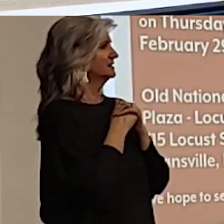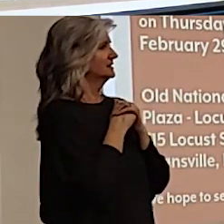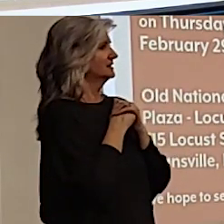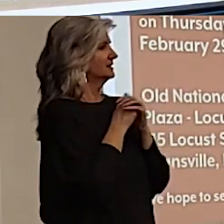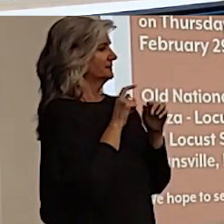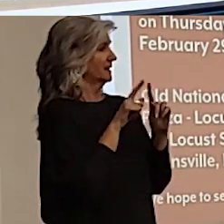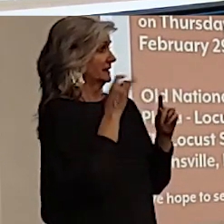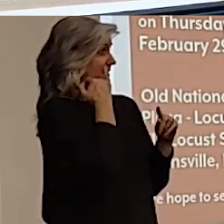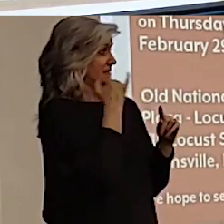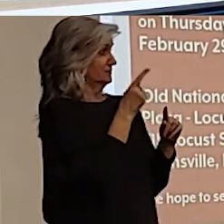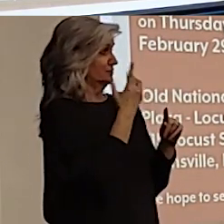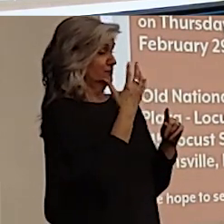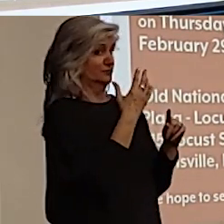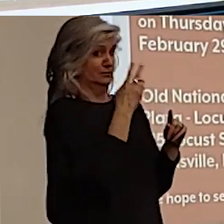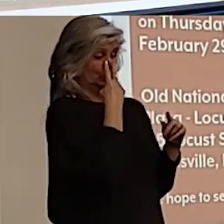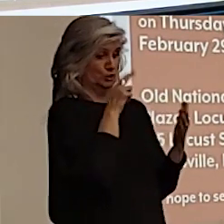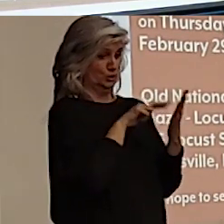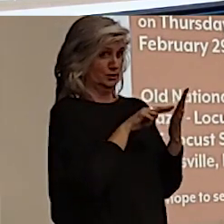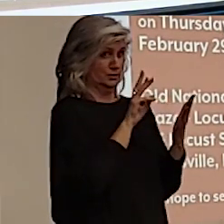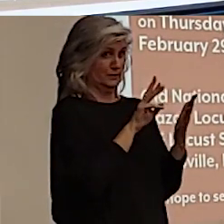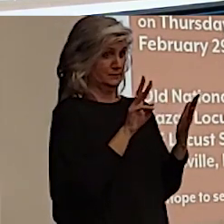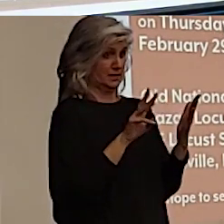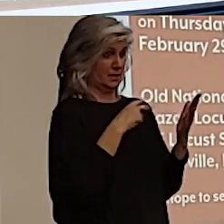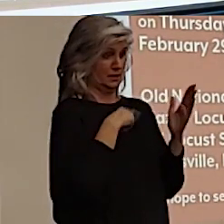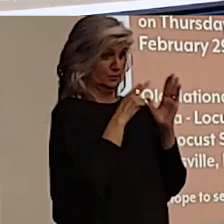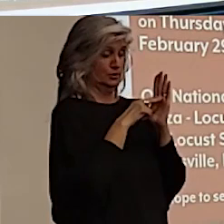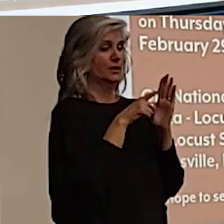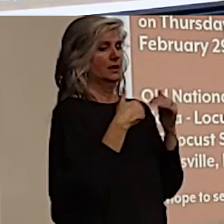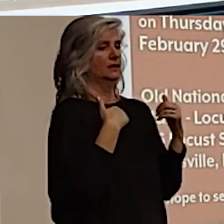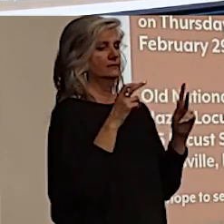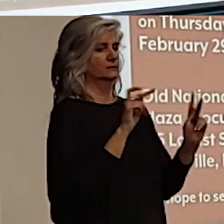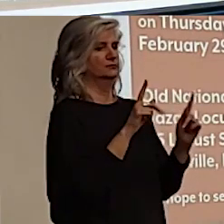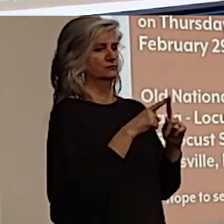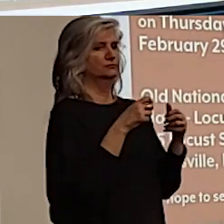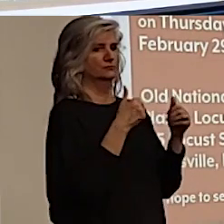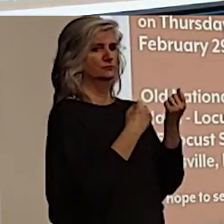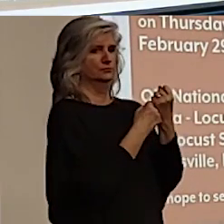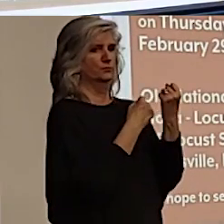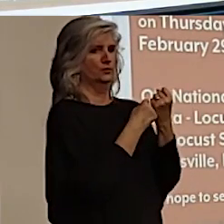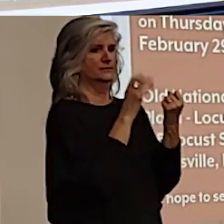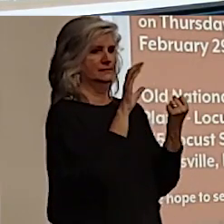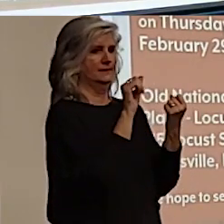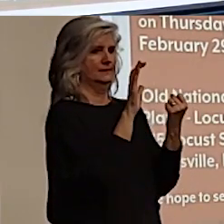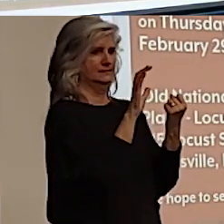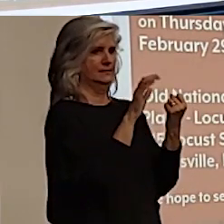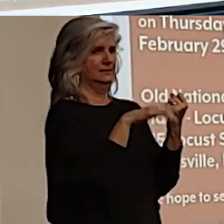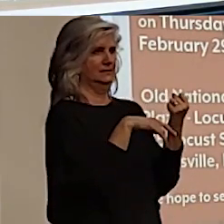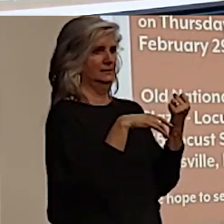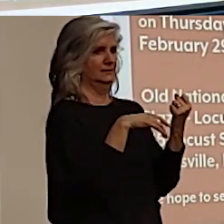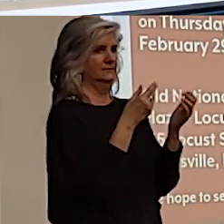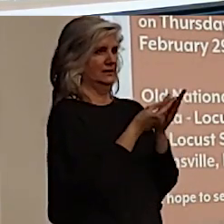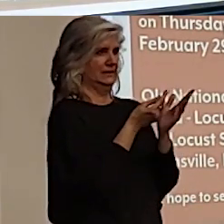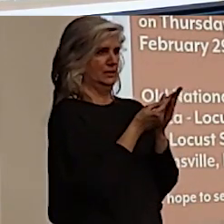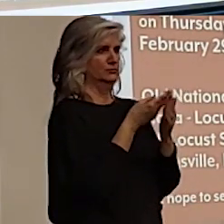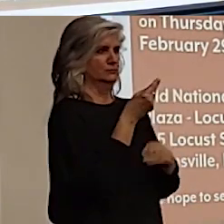if you would go to their website and take a look, there's an opportunity to support them financially.